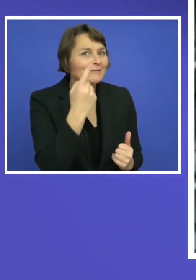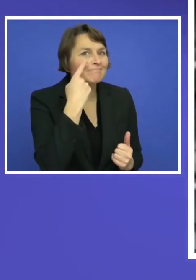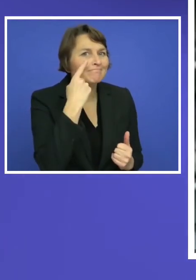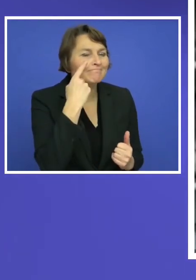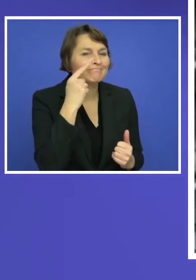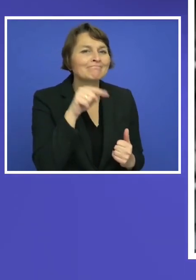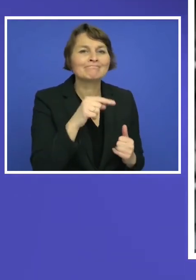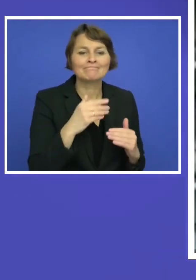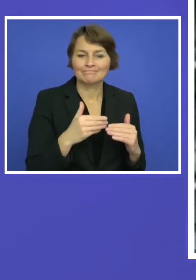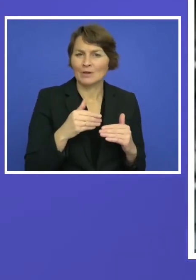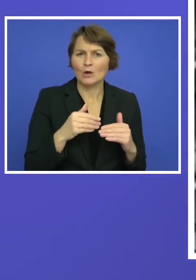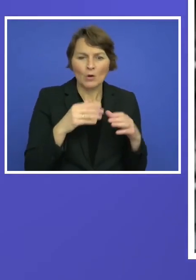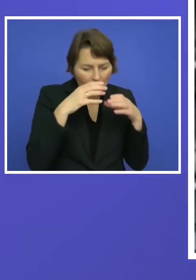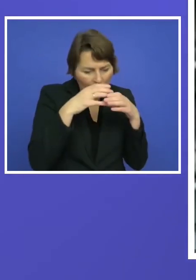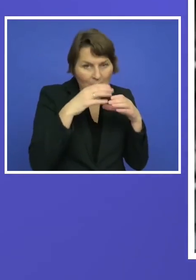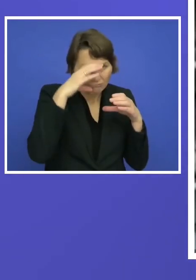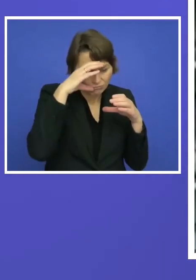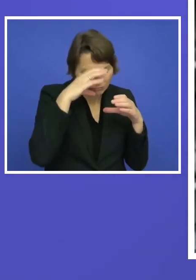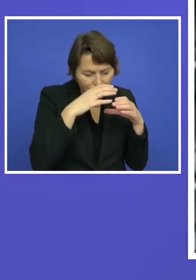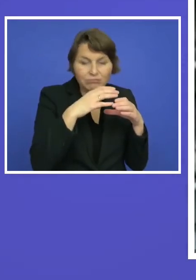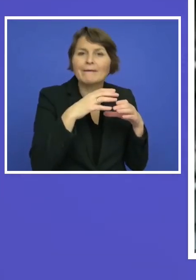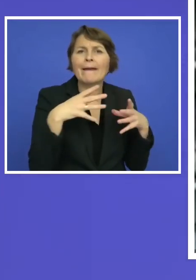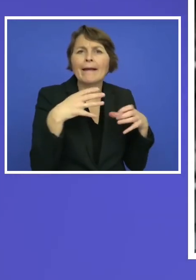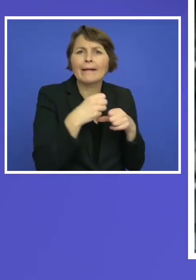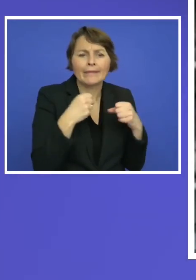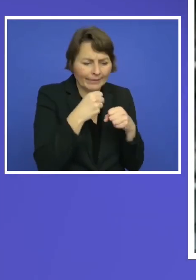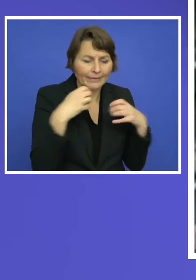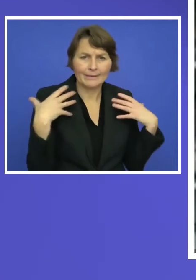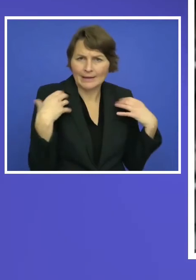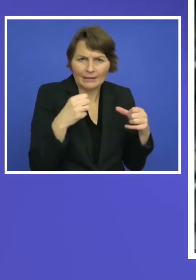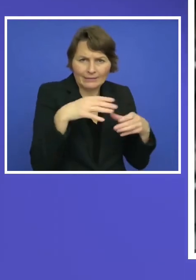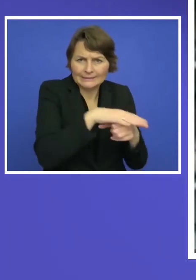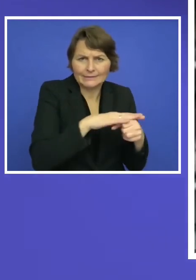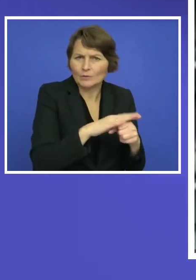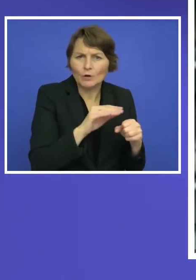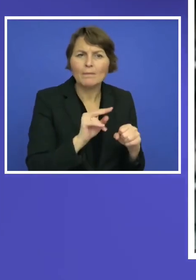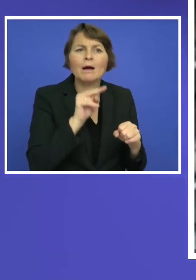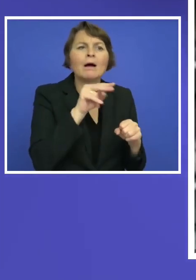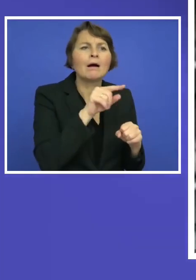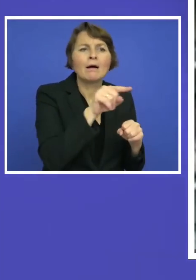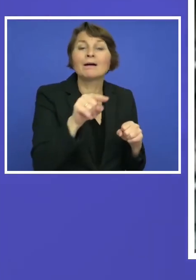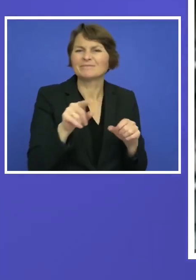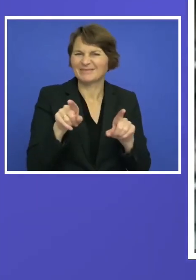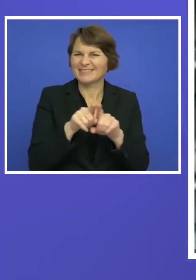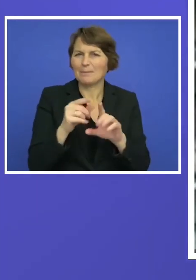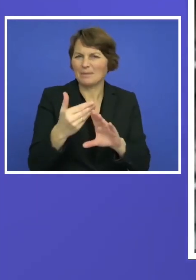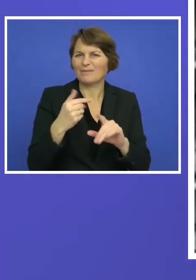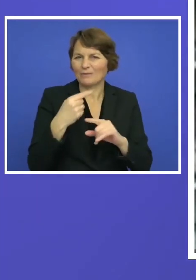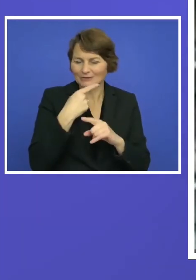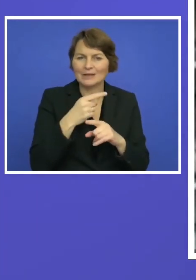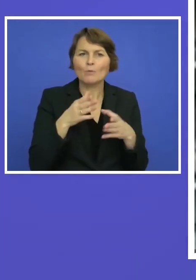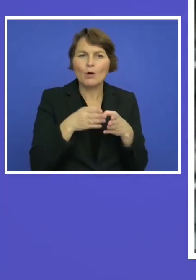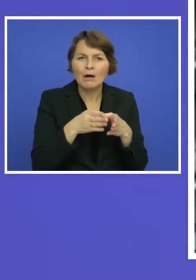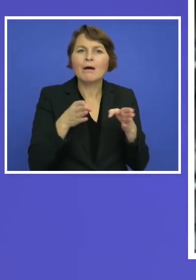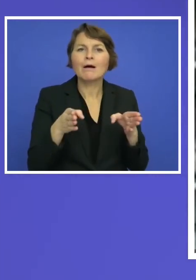health system and look less, as Francesca said, into the broader system, and Anne also